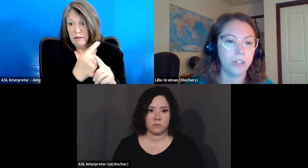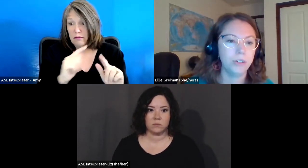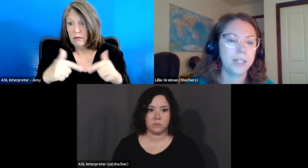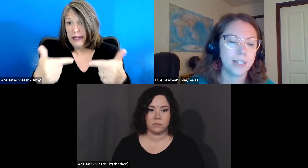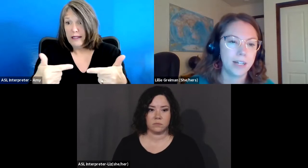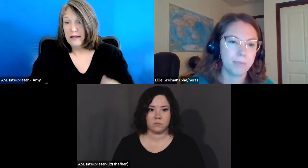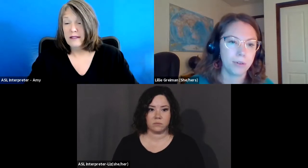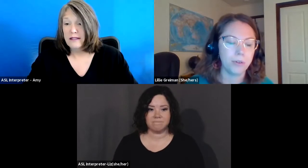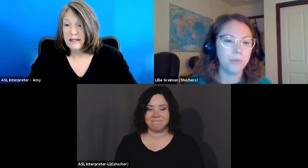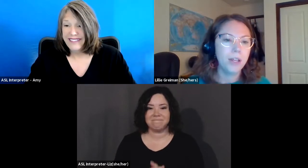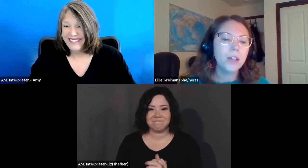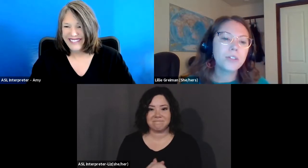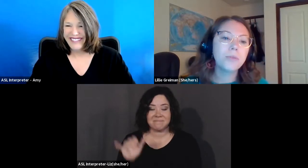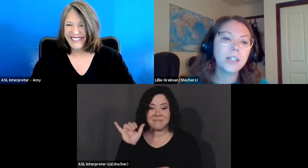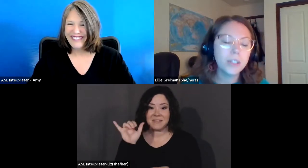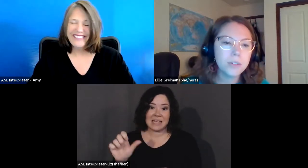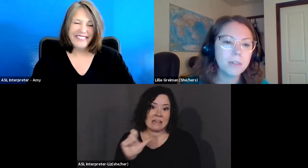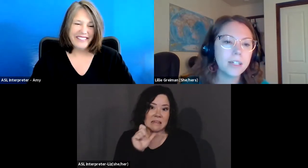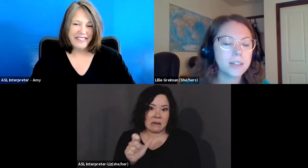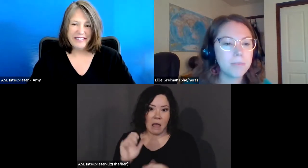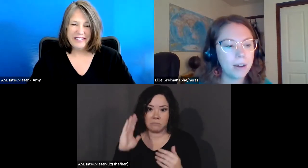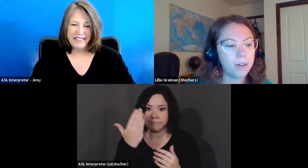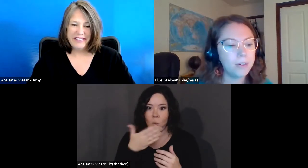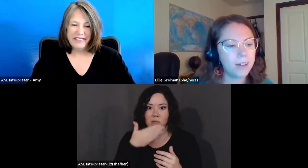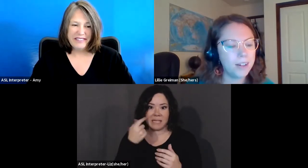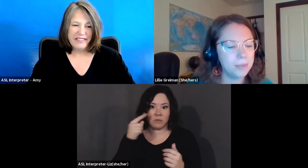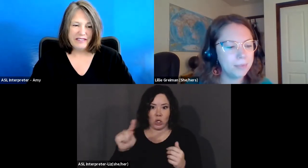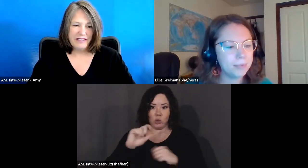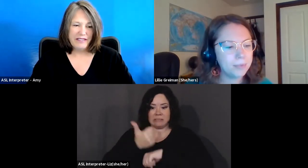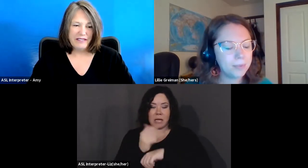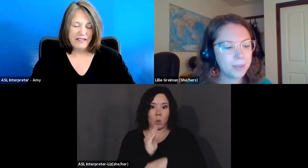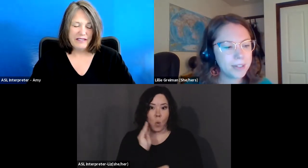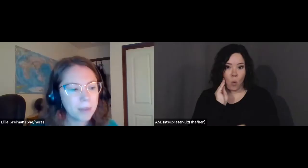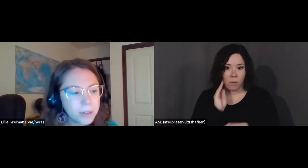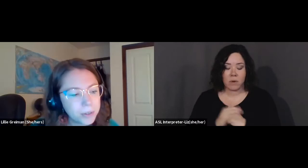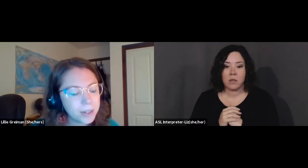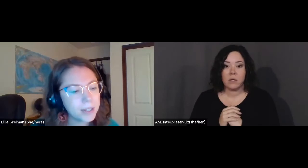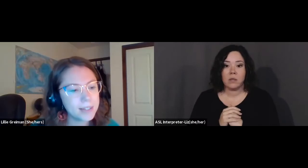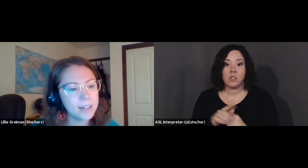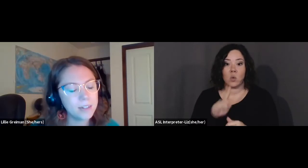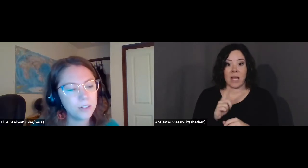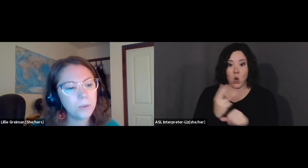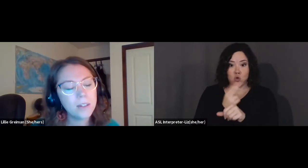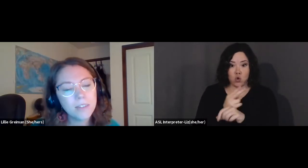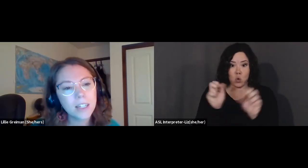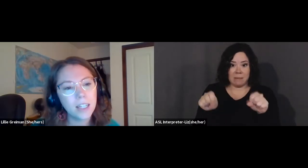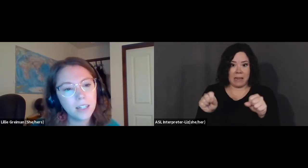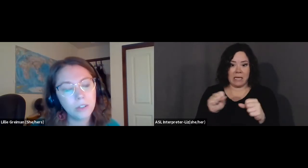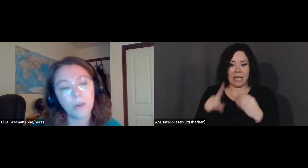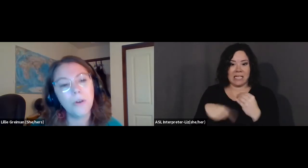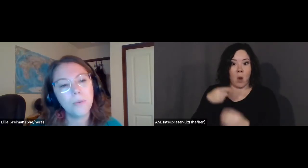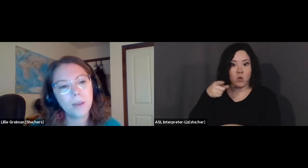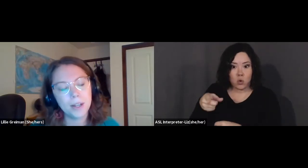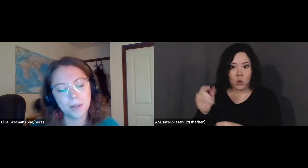best for you in setting up your home. So really, usability is about you as an individual living in